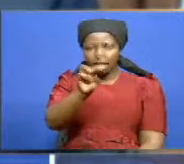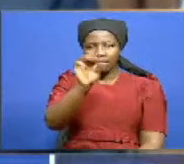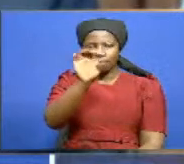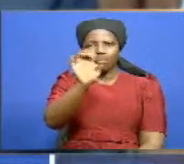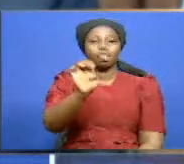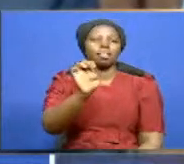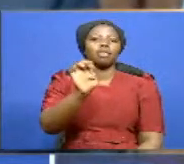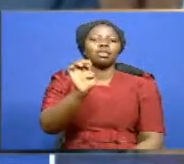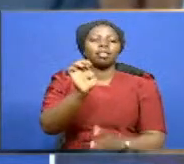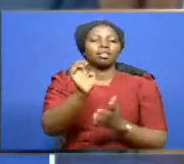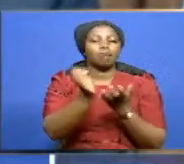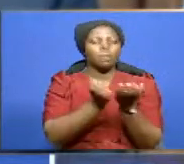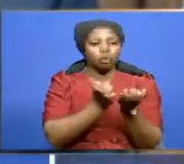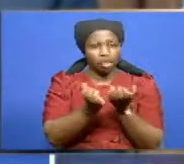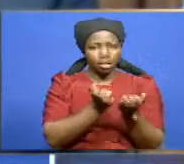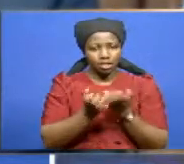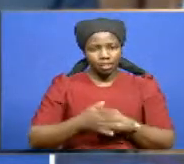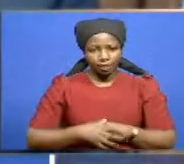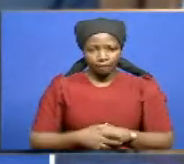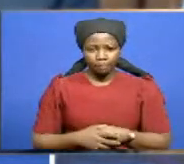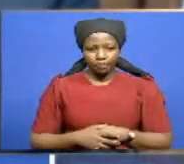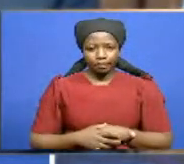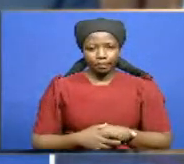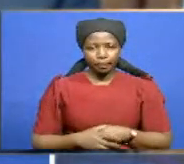medium enterprises.